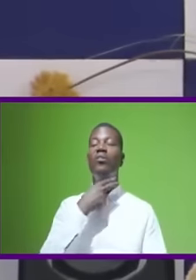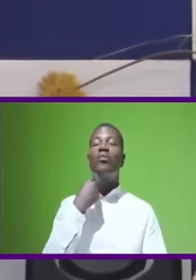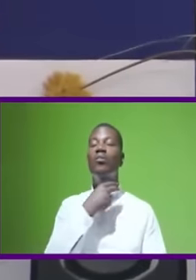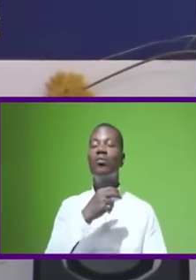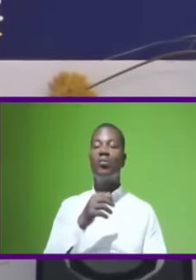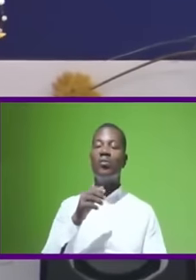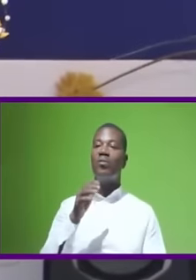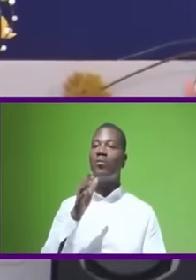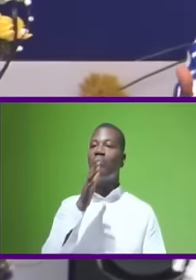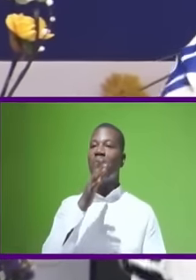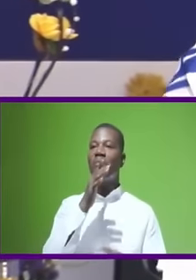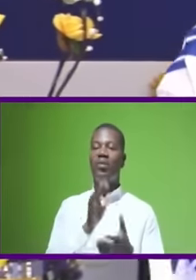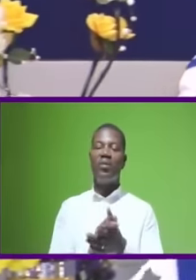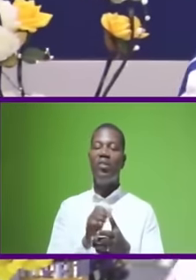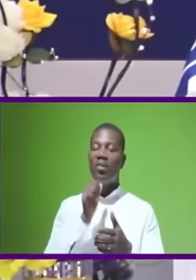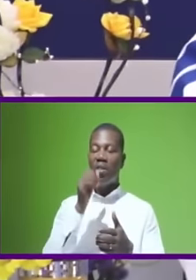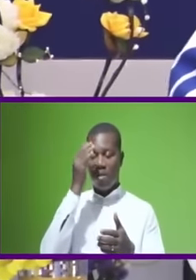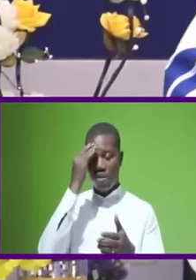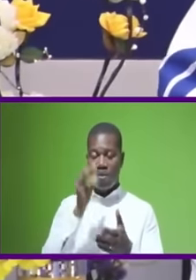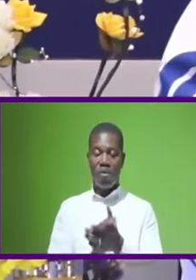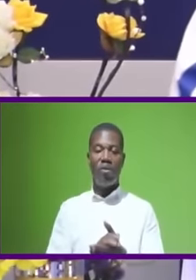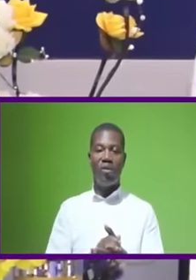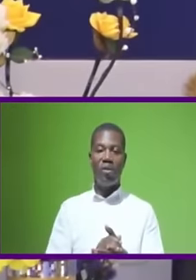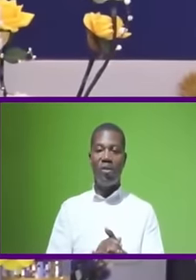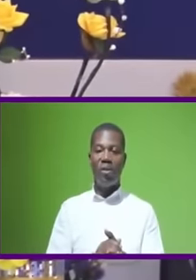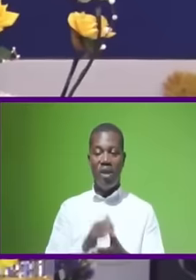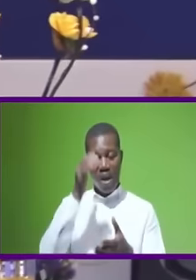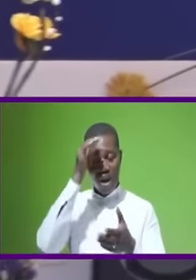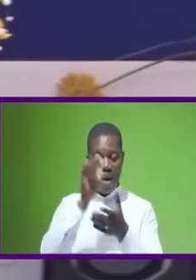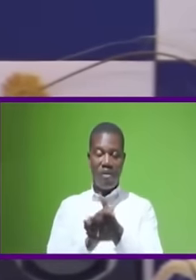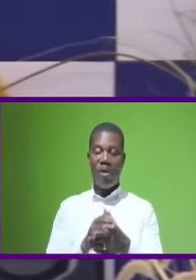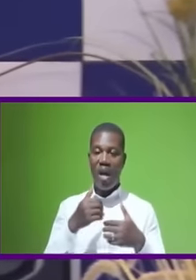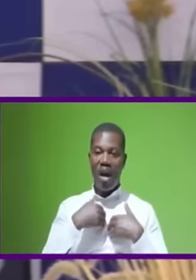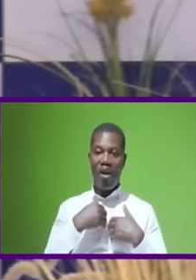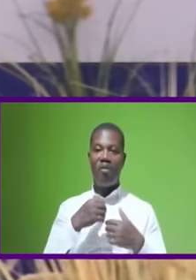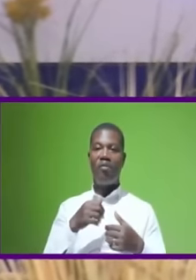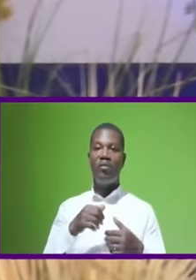kunwa over $3 million. Hey.